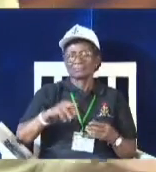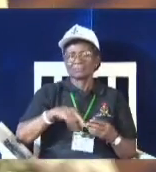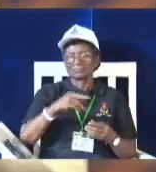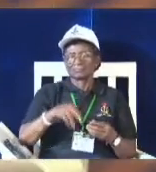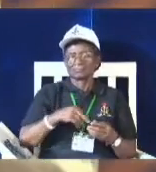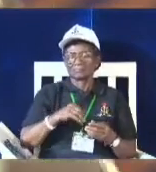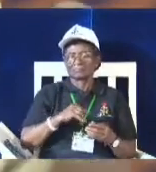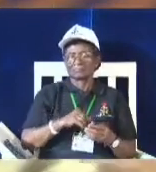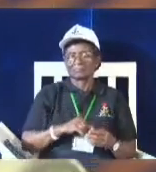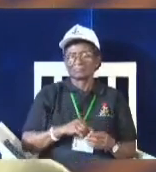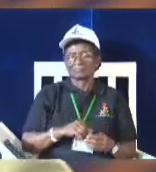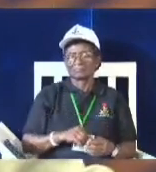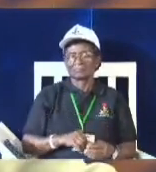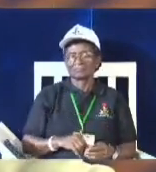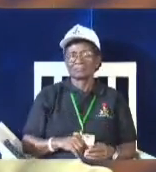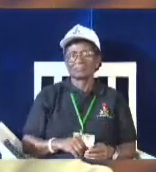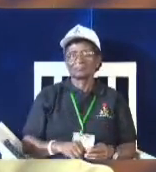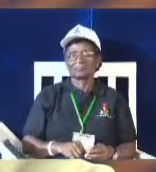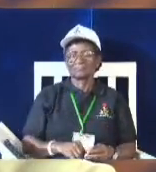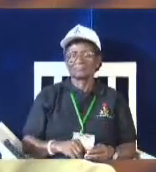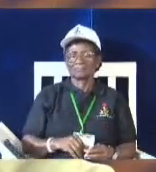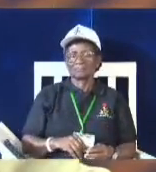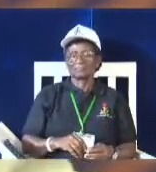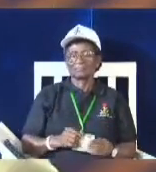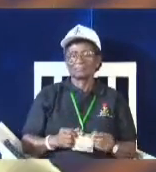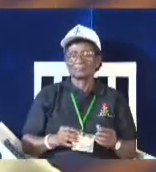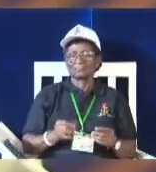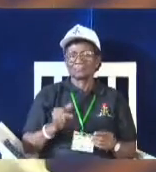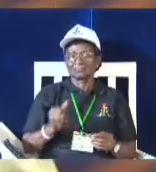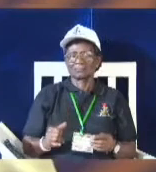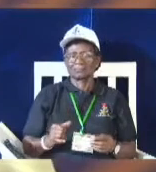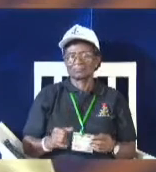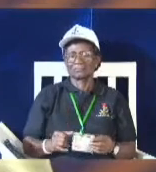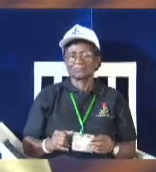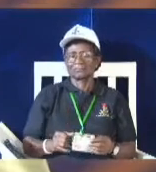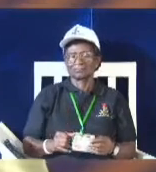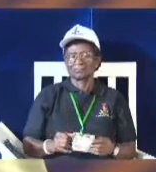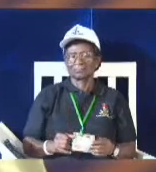where it will be easy for my God to reach them quickly."